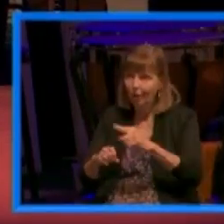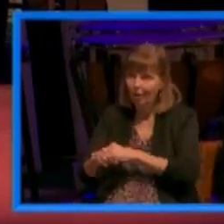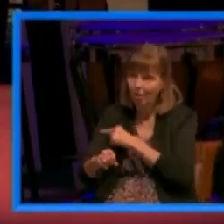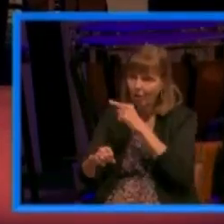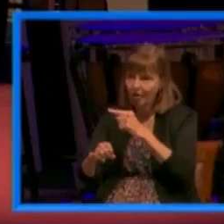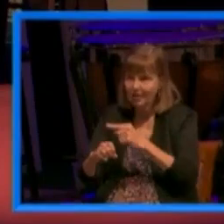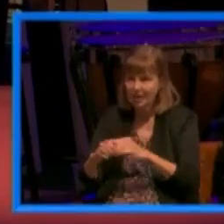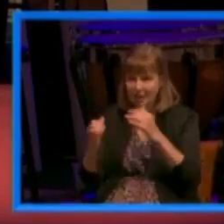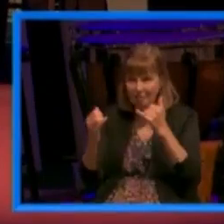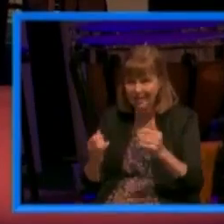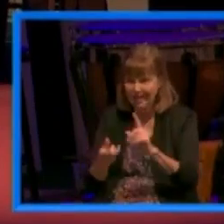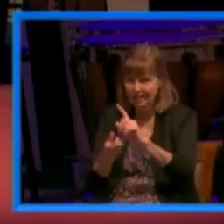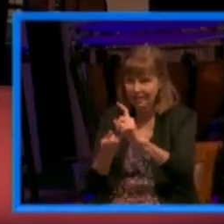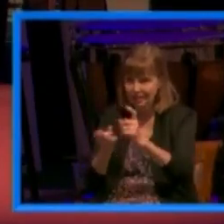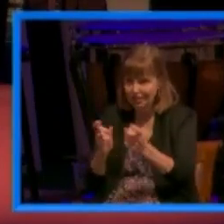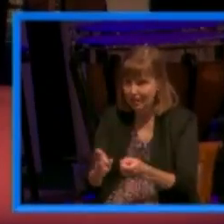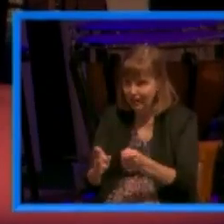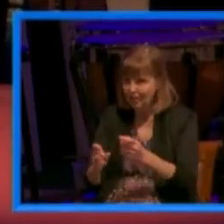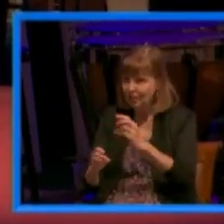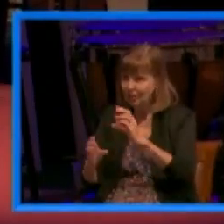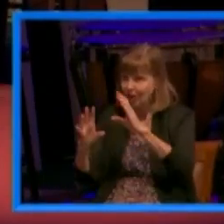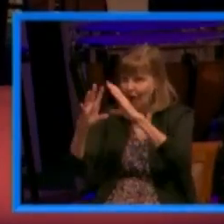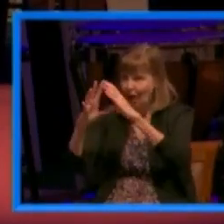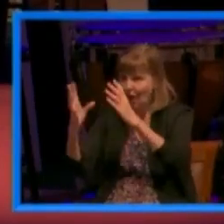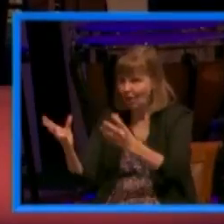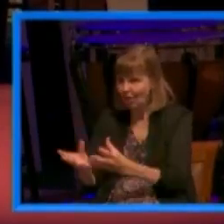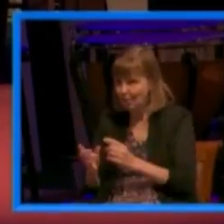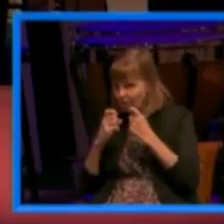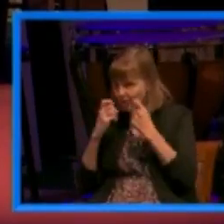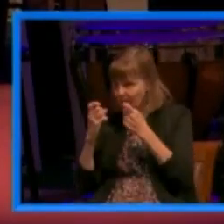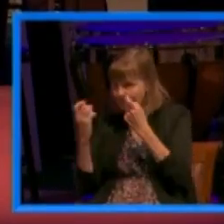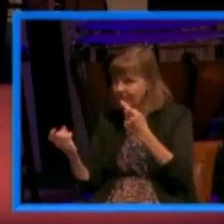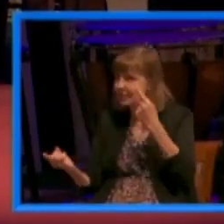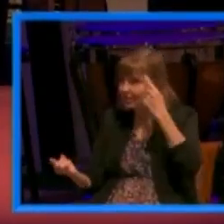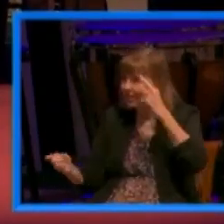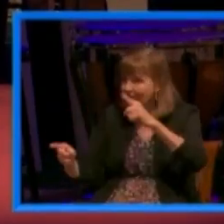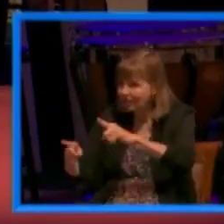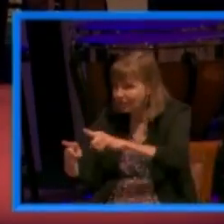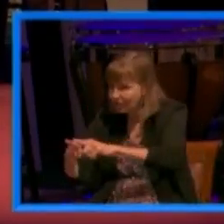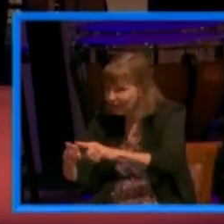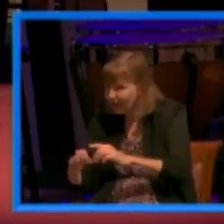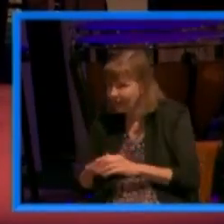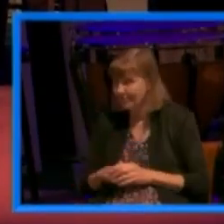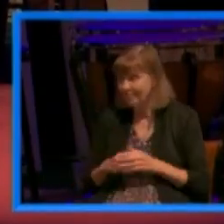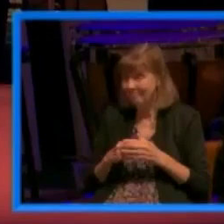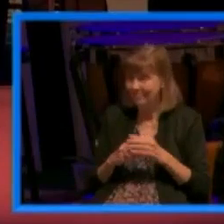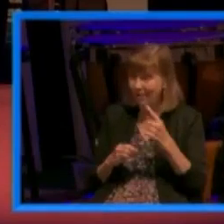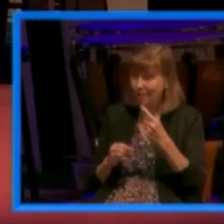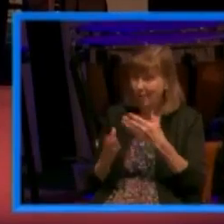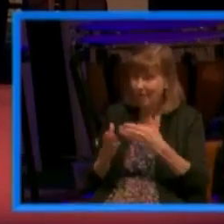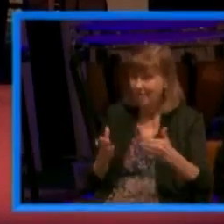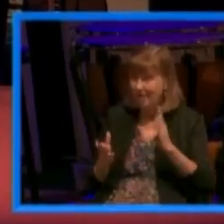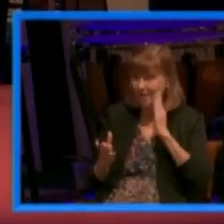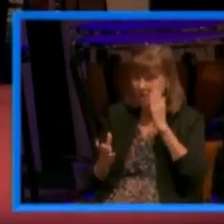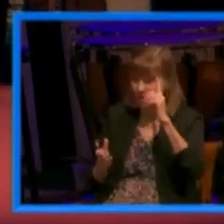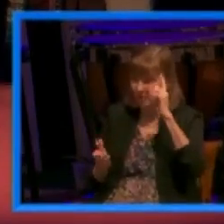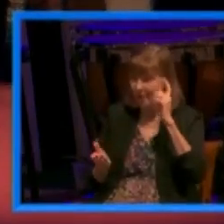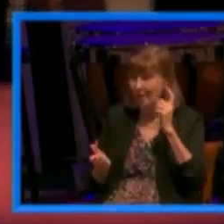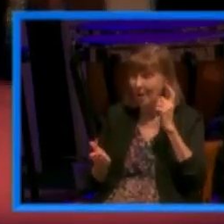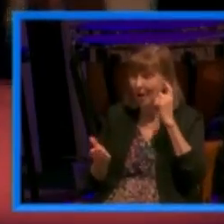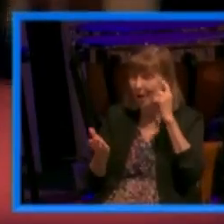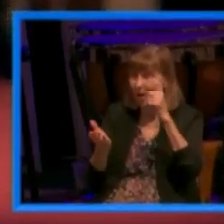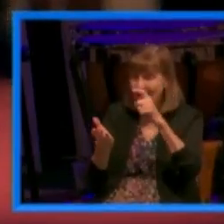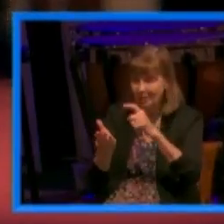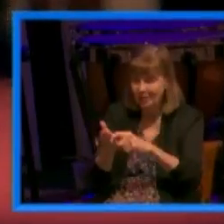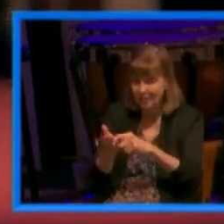of the world, one of the things you will notice most likely in every case is that somewhere along the way in their family, they had